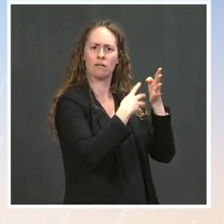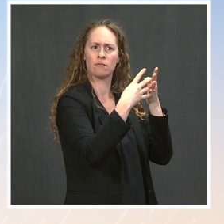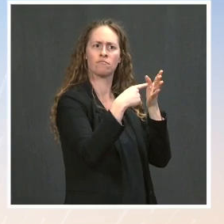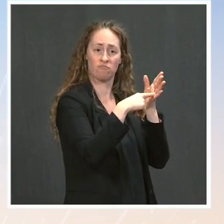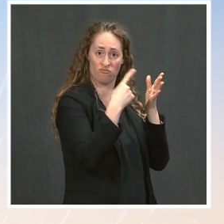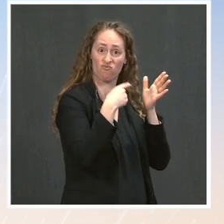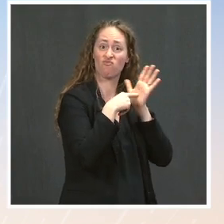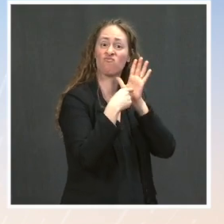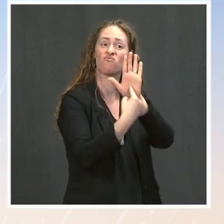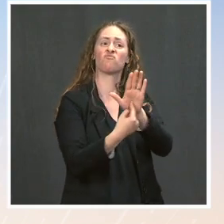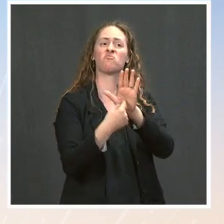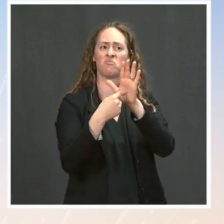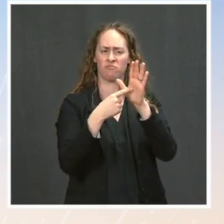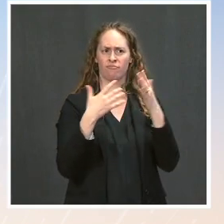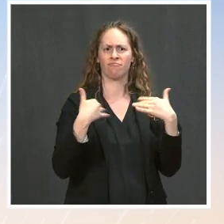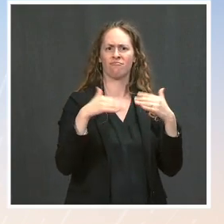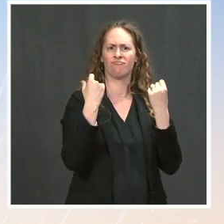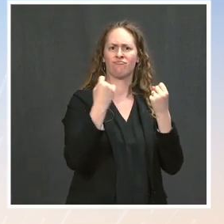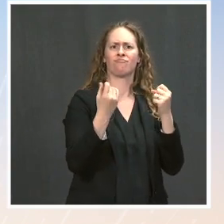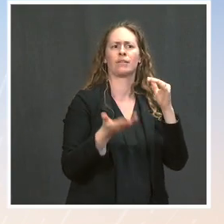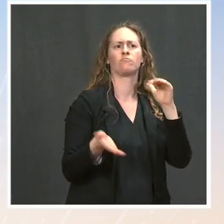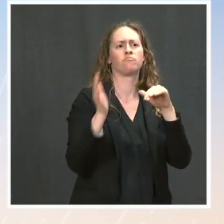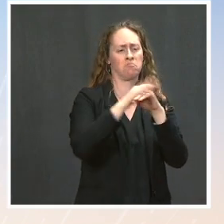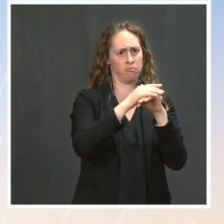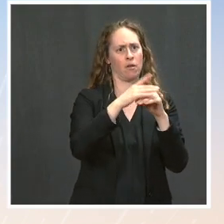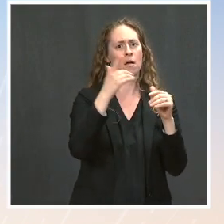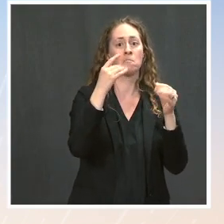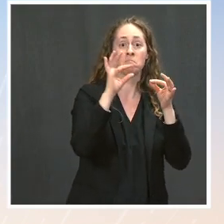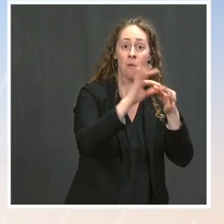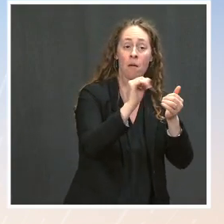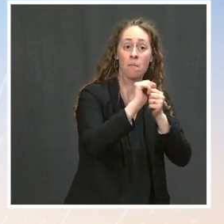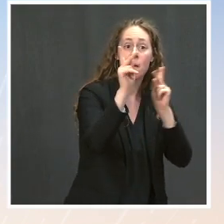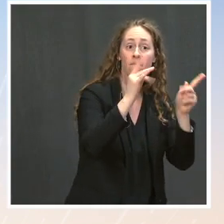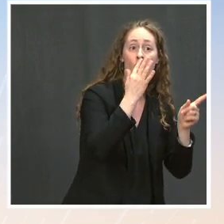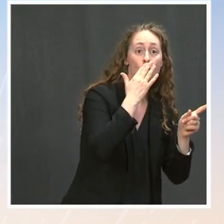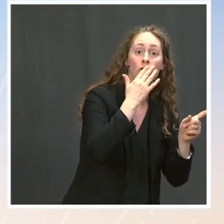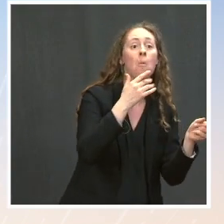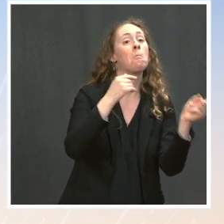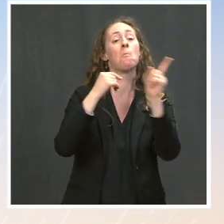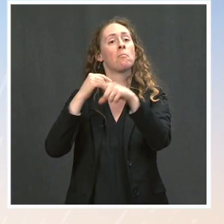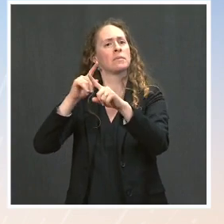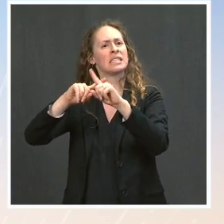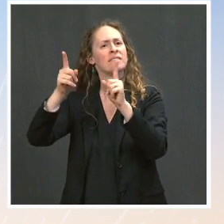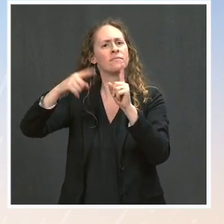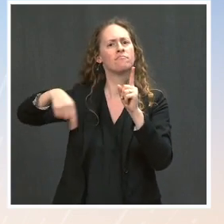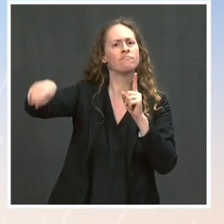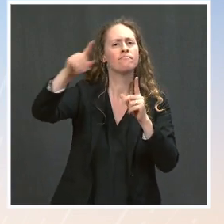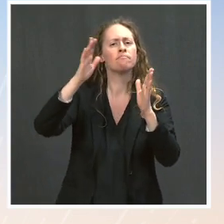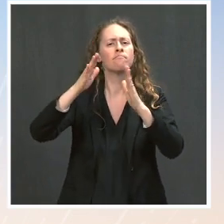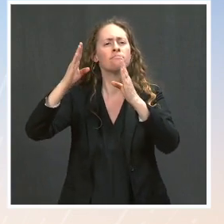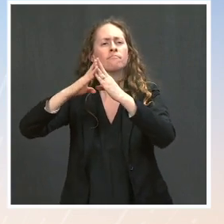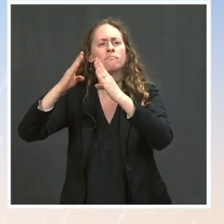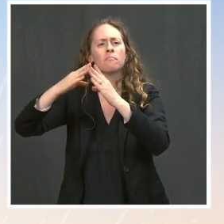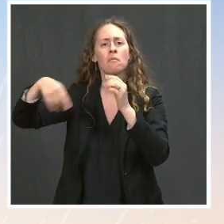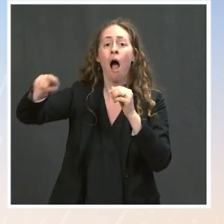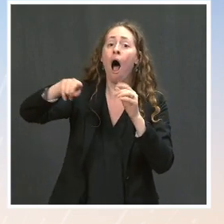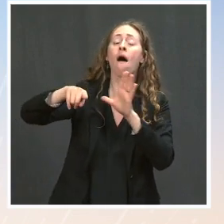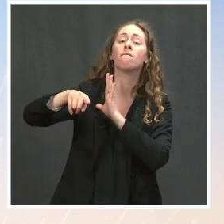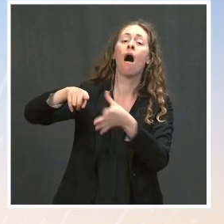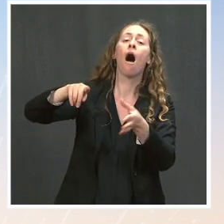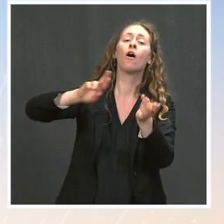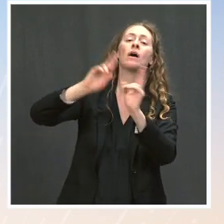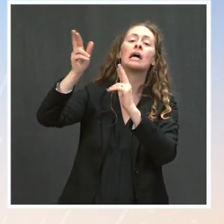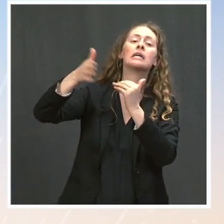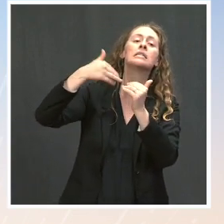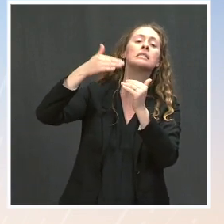communities of color, but also more conservative communities, people who have had a neighbor take the vaccine, who have seen the